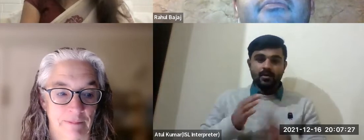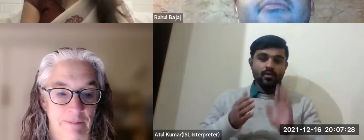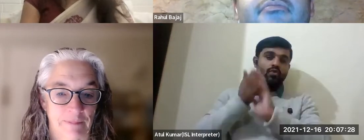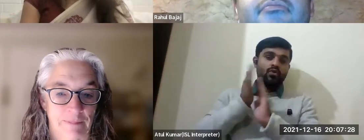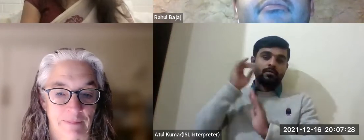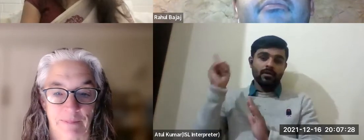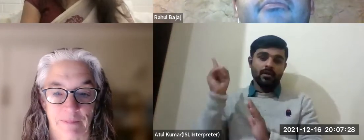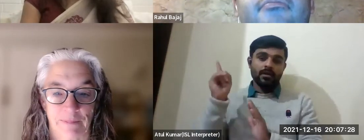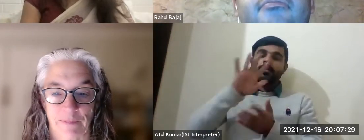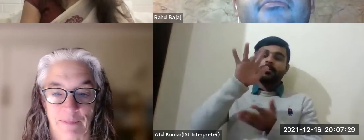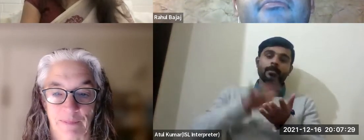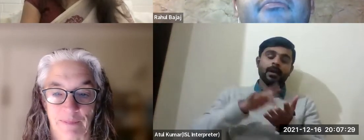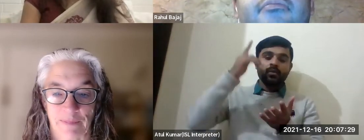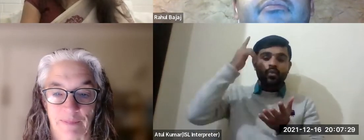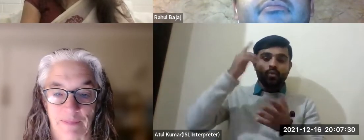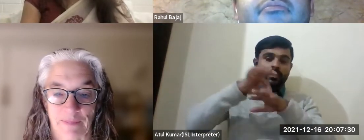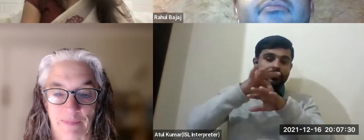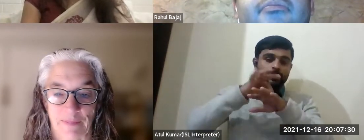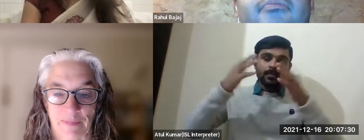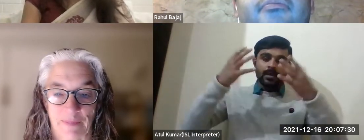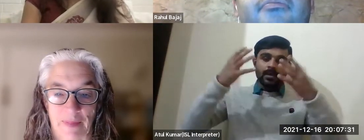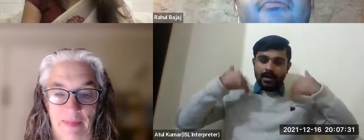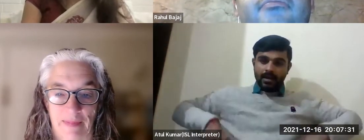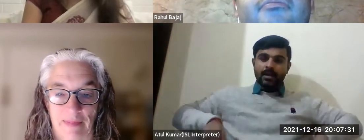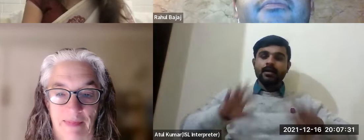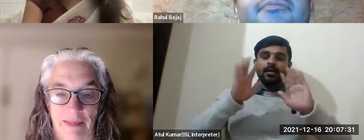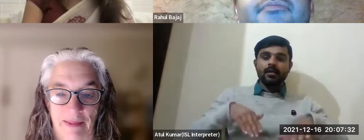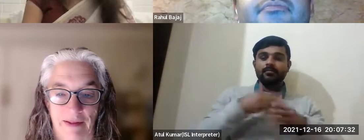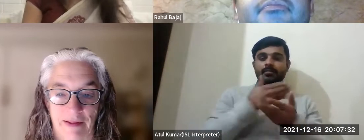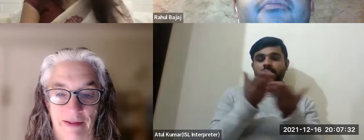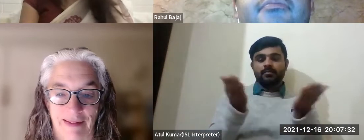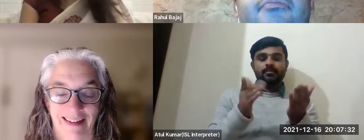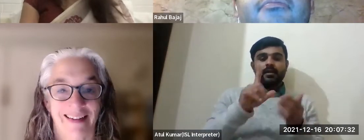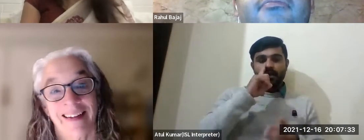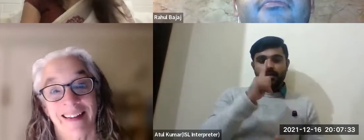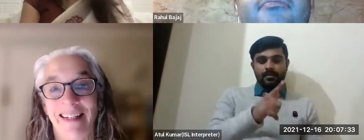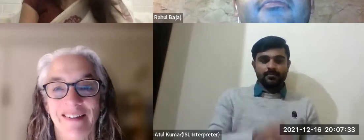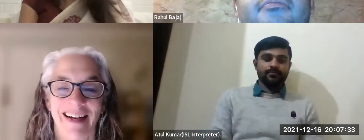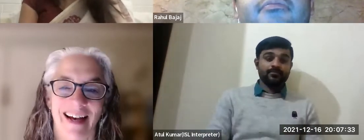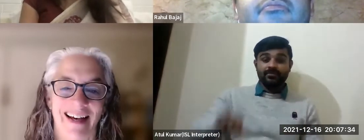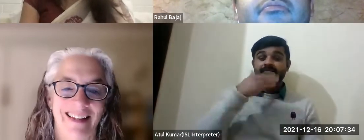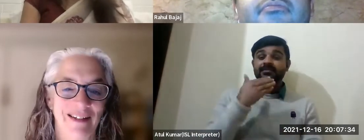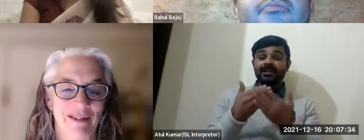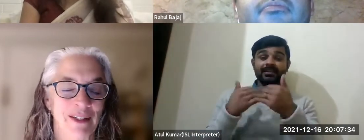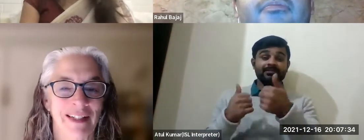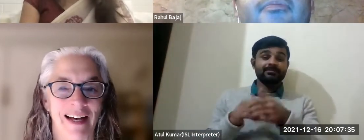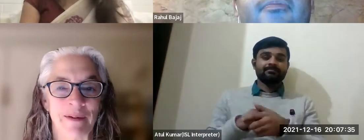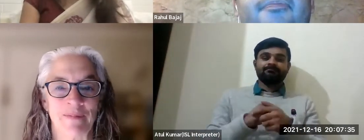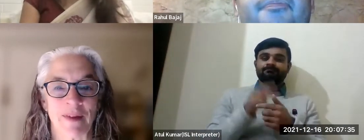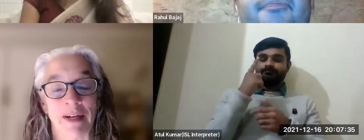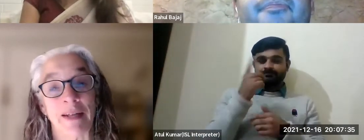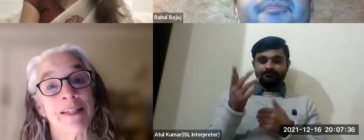a maroon blouse, and happy to be here. Over to you, Lainey. Thank you. Thank you,